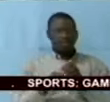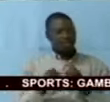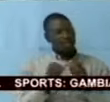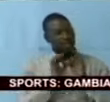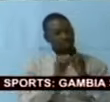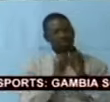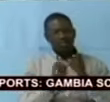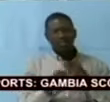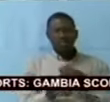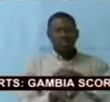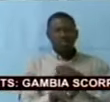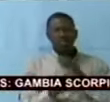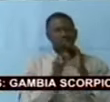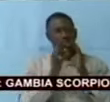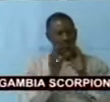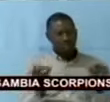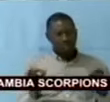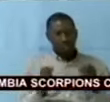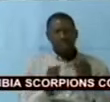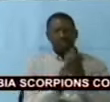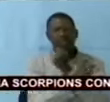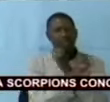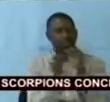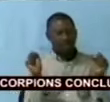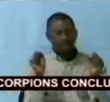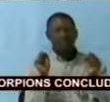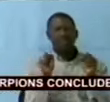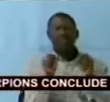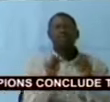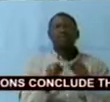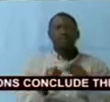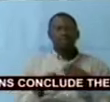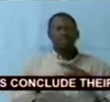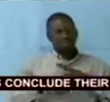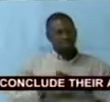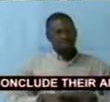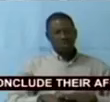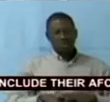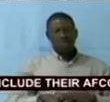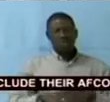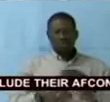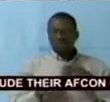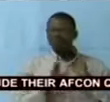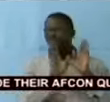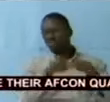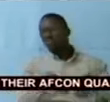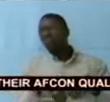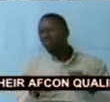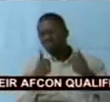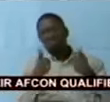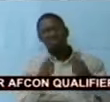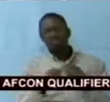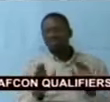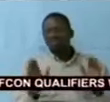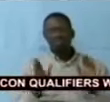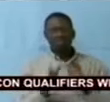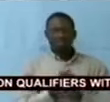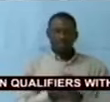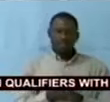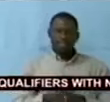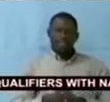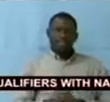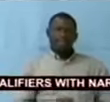and safety and tranquility to let the matter rest. Man kiti sa inkan kanin ka tun ta fa la